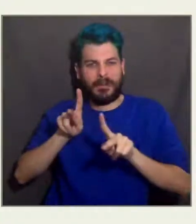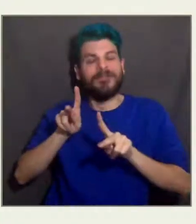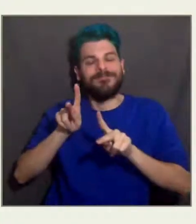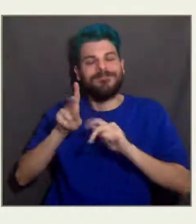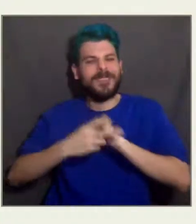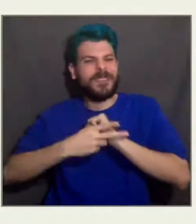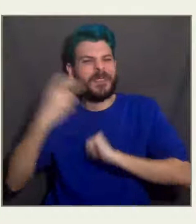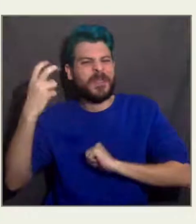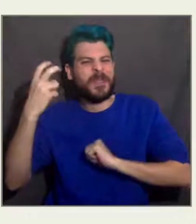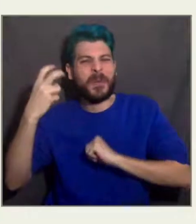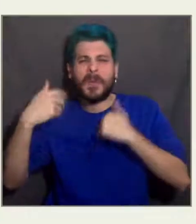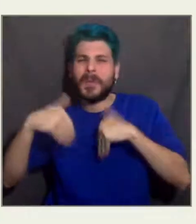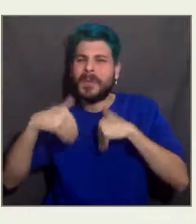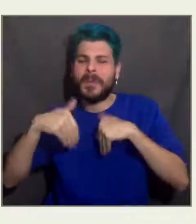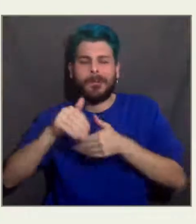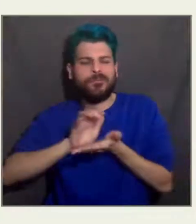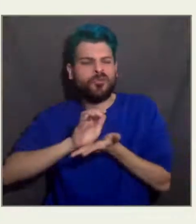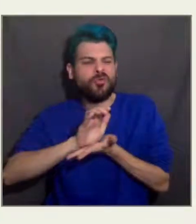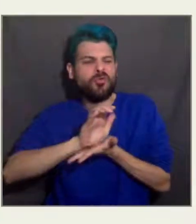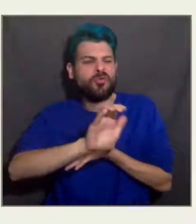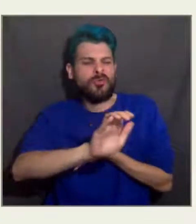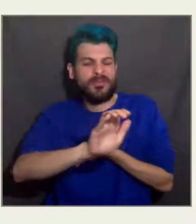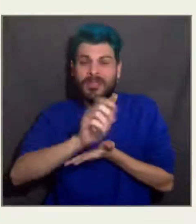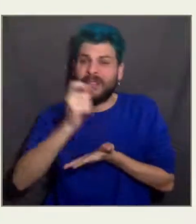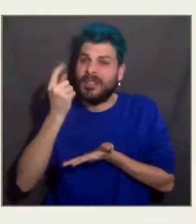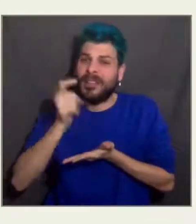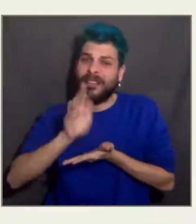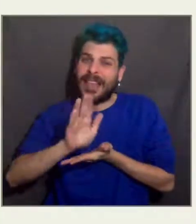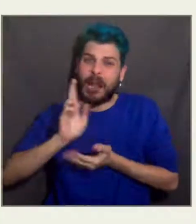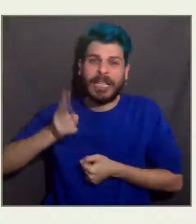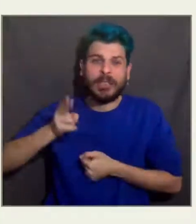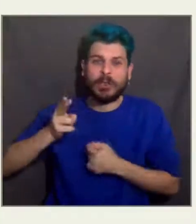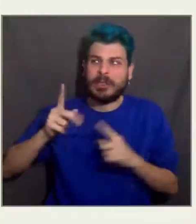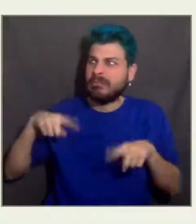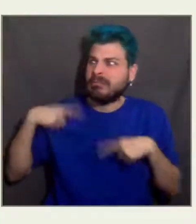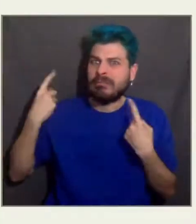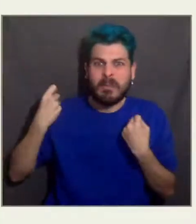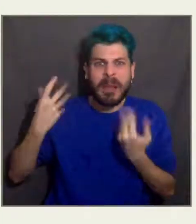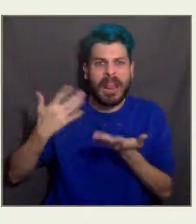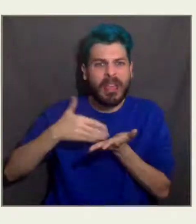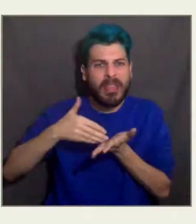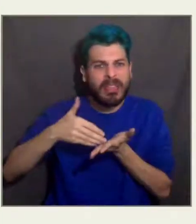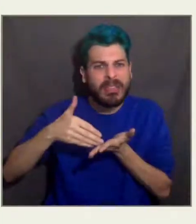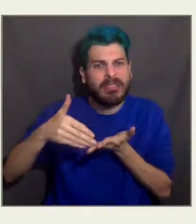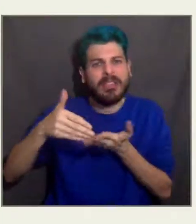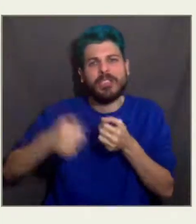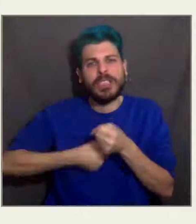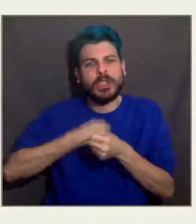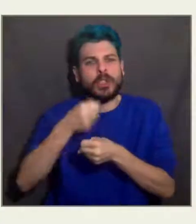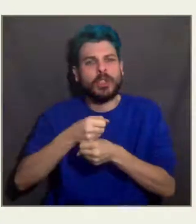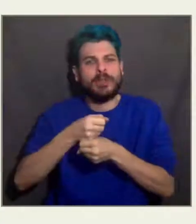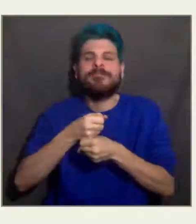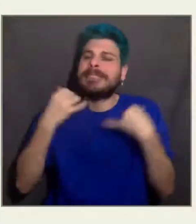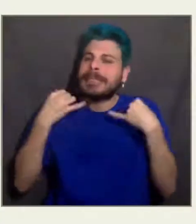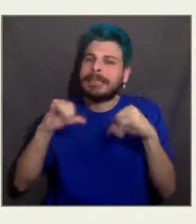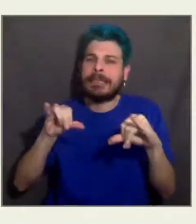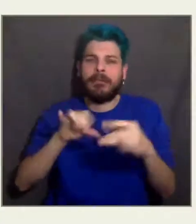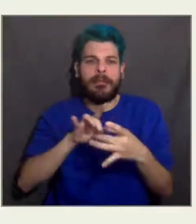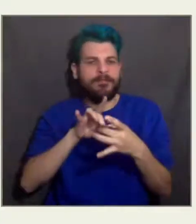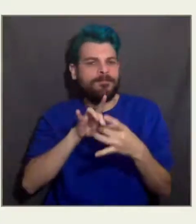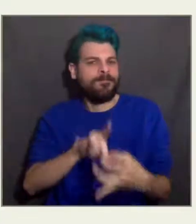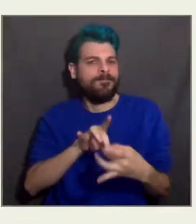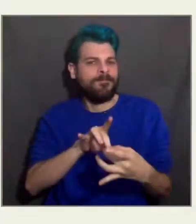lived here for thousands of years. Together, we recognize their unbreakable connections to this land, and we honor